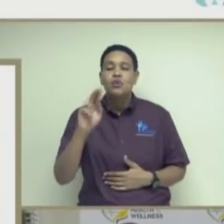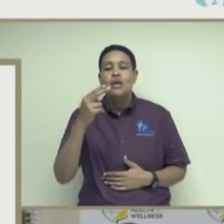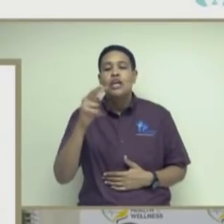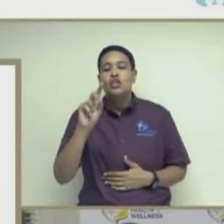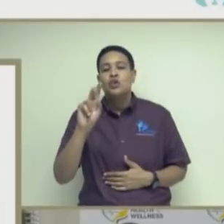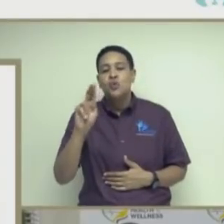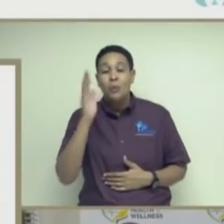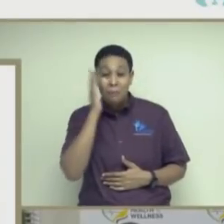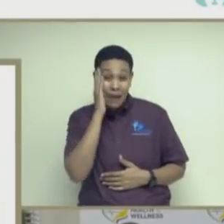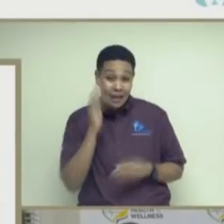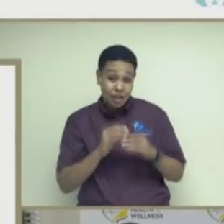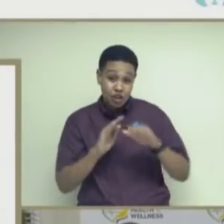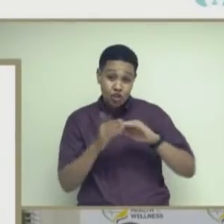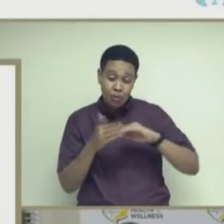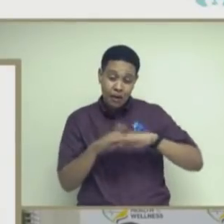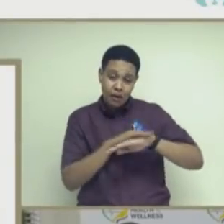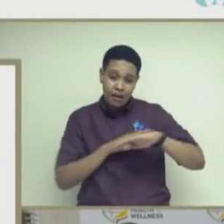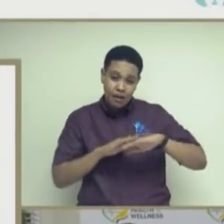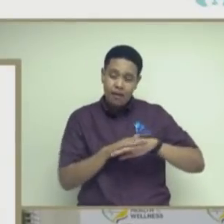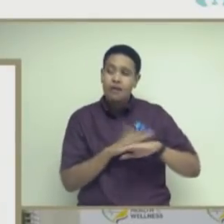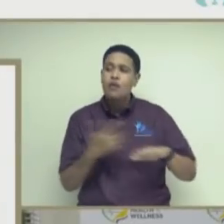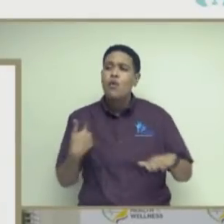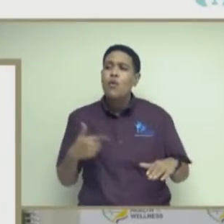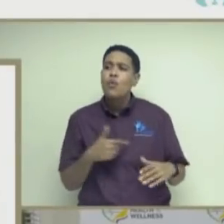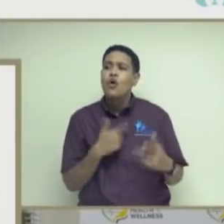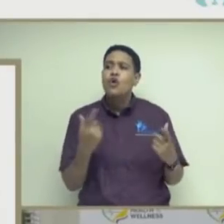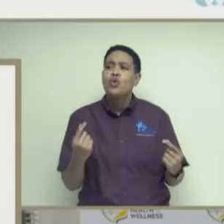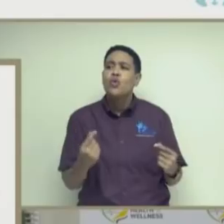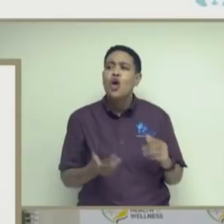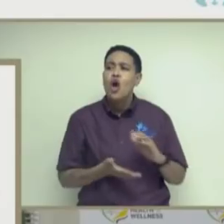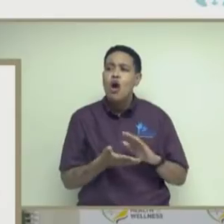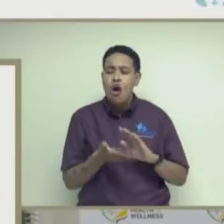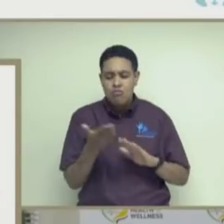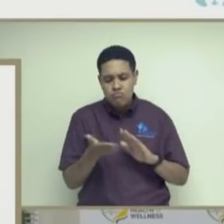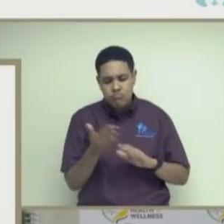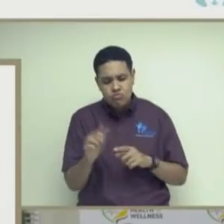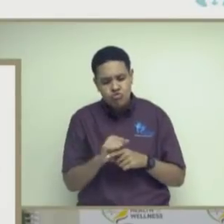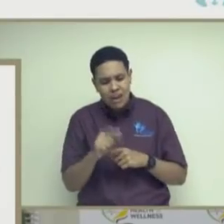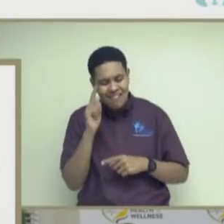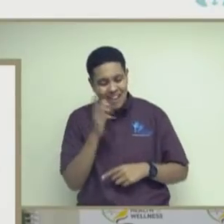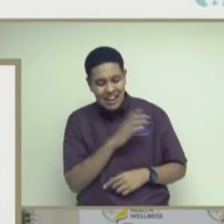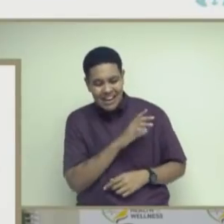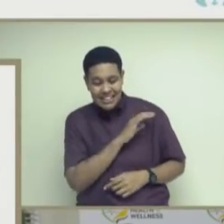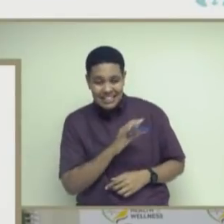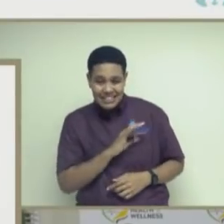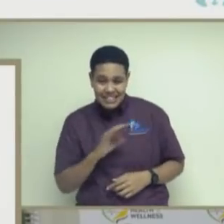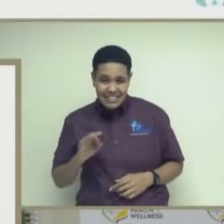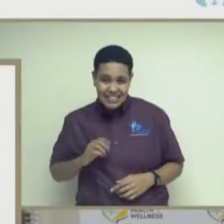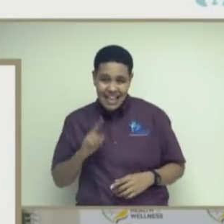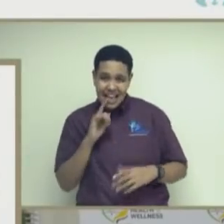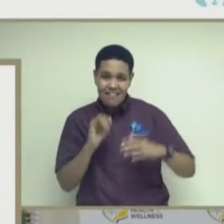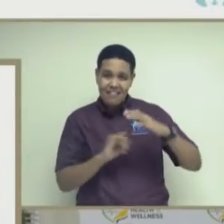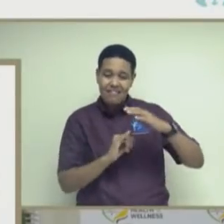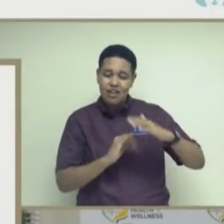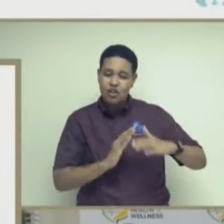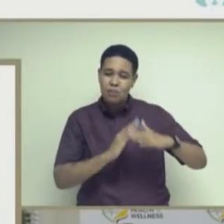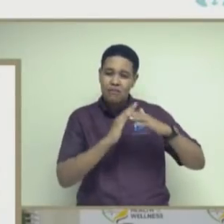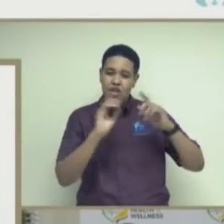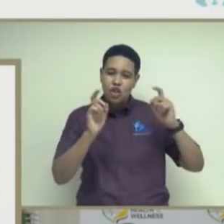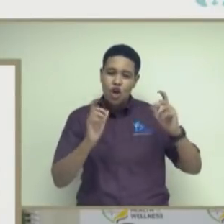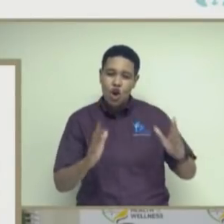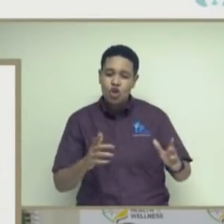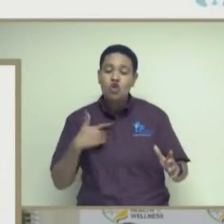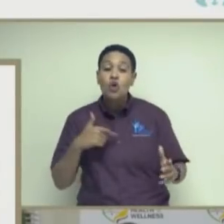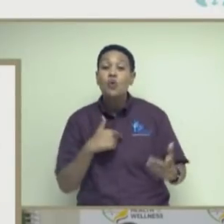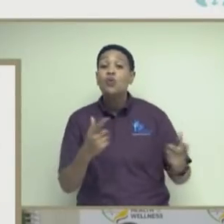beds across the island. We are doing ongoing training for clinical staff in infection prevention control.